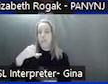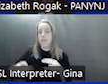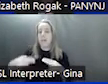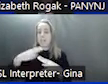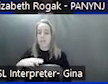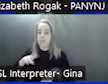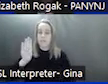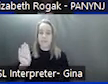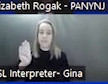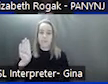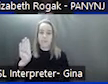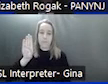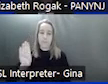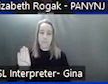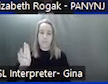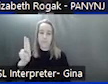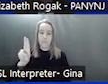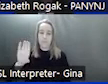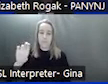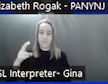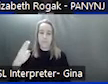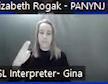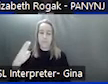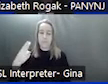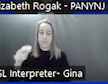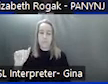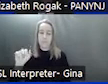Last name Buchanan, Buchanan.